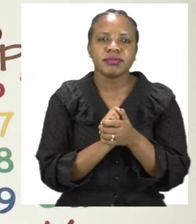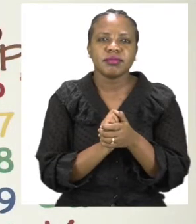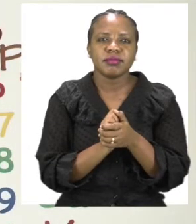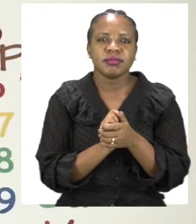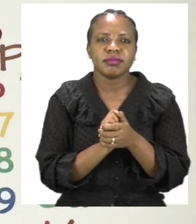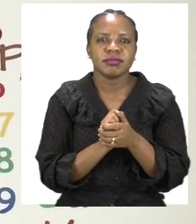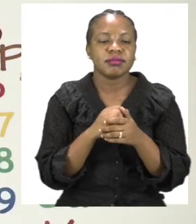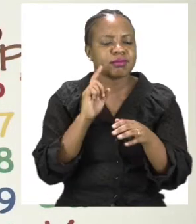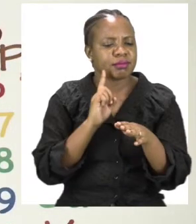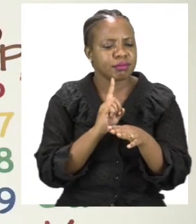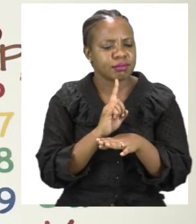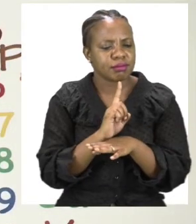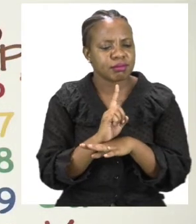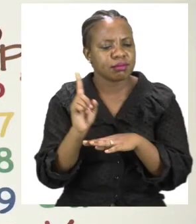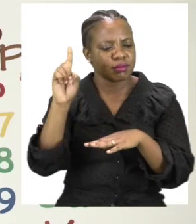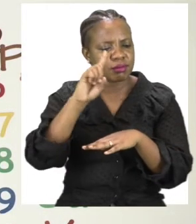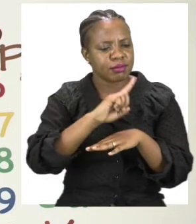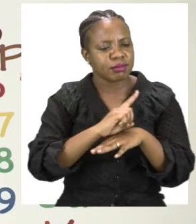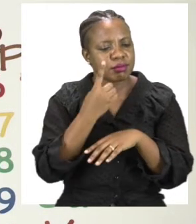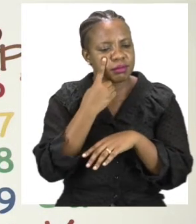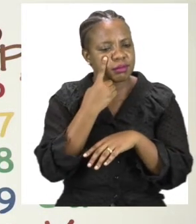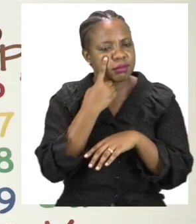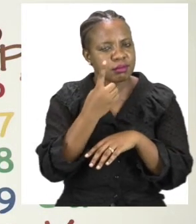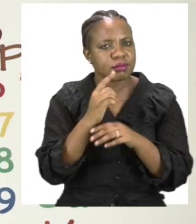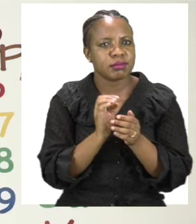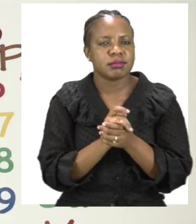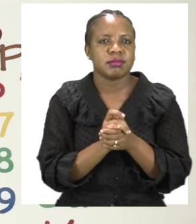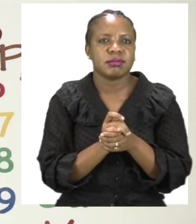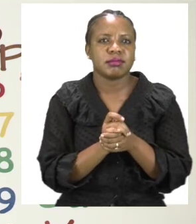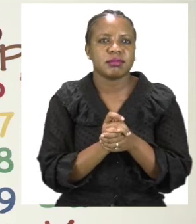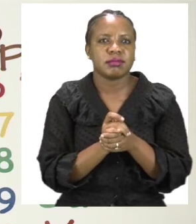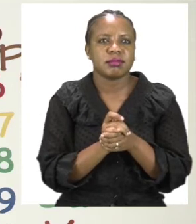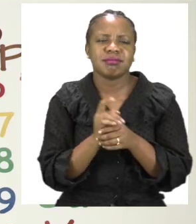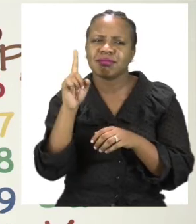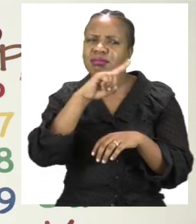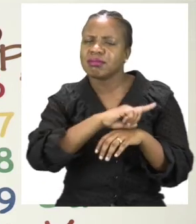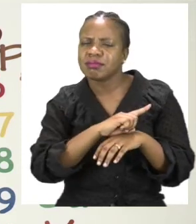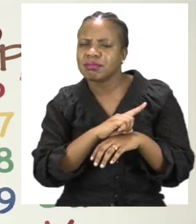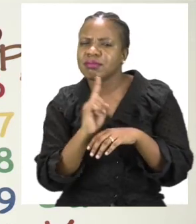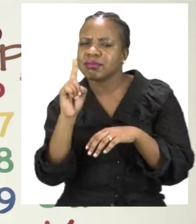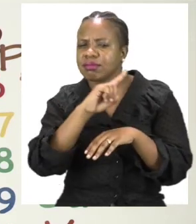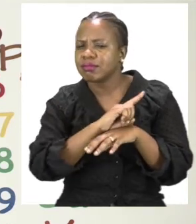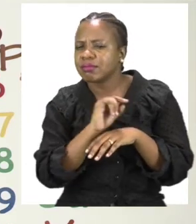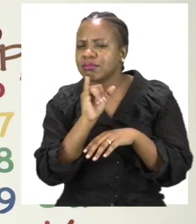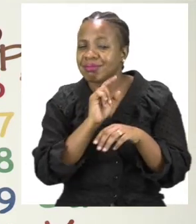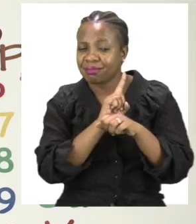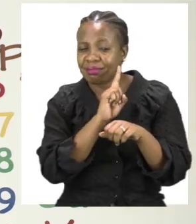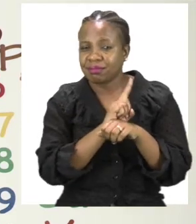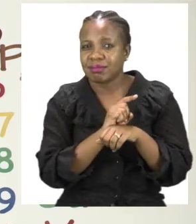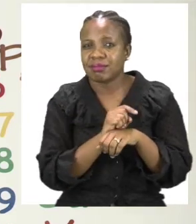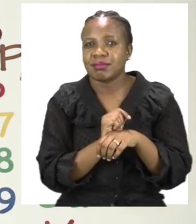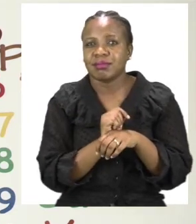first day that we can see in our exercise is the day, what do you think? We only